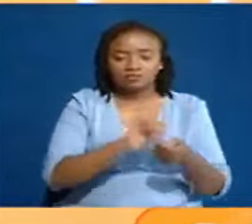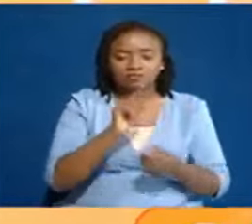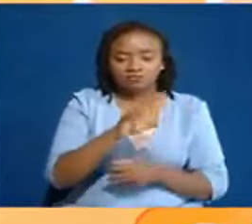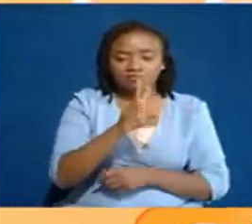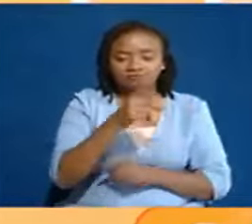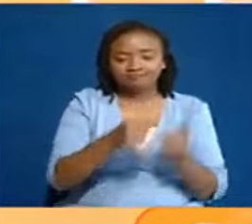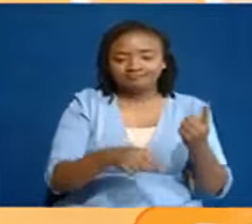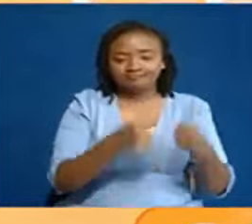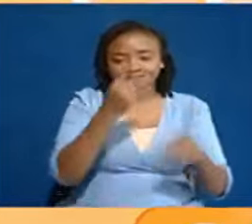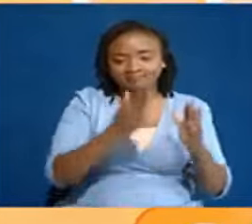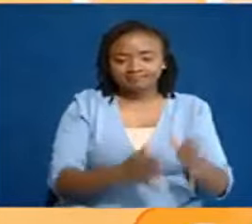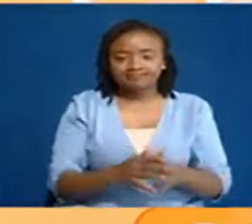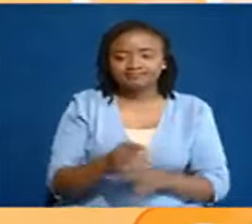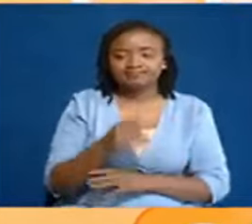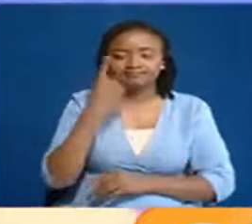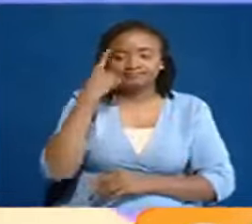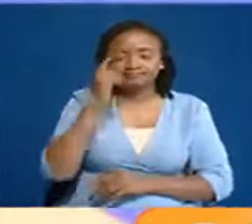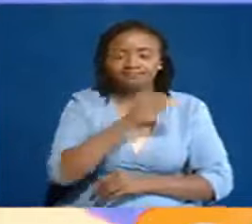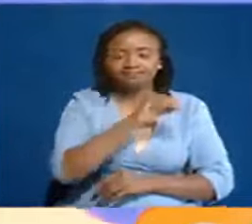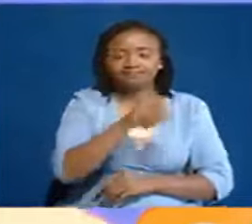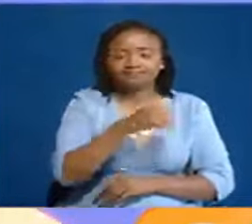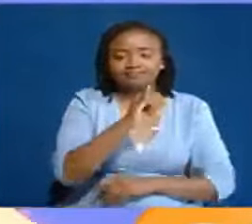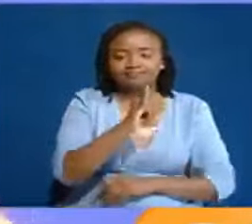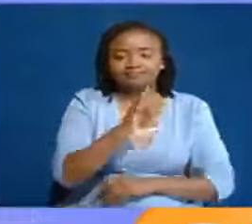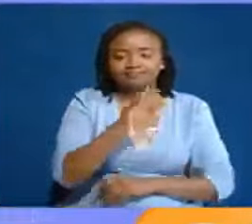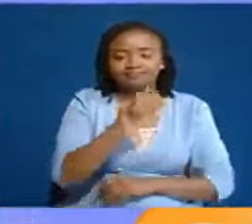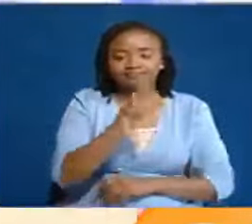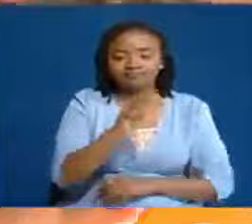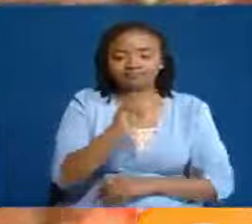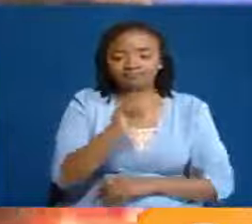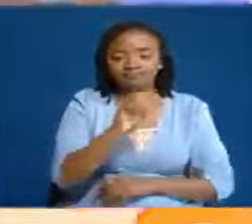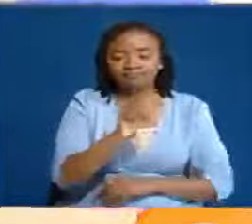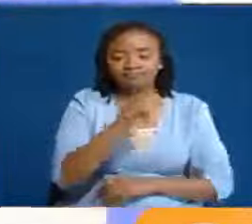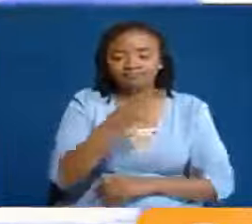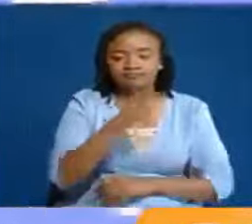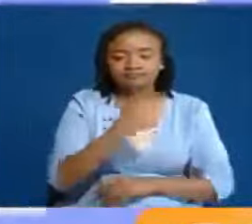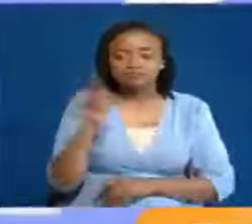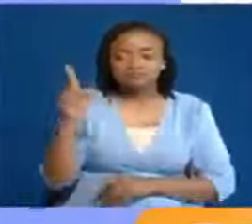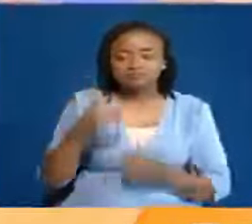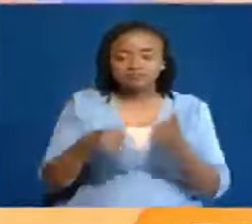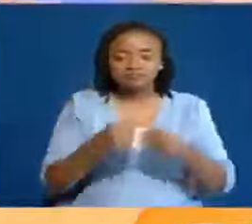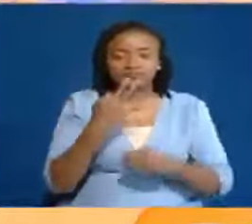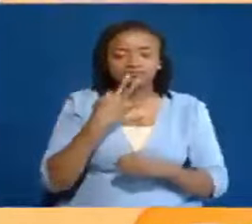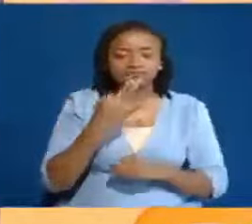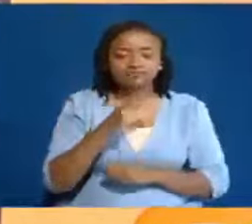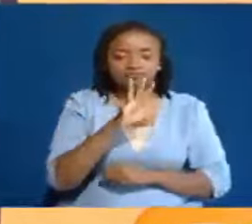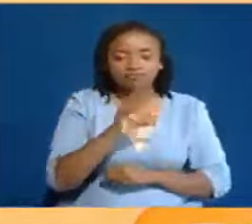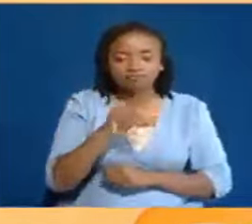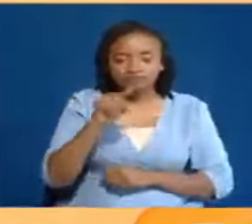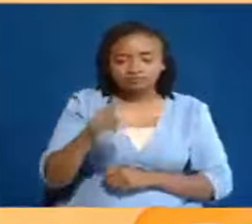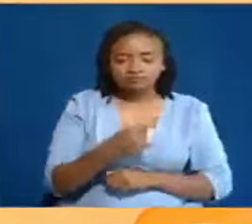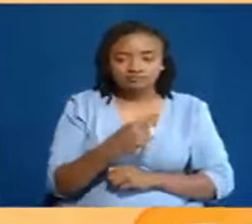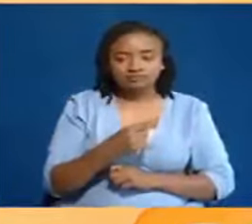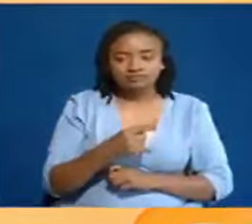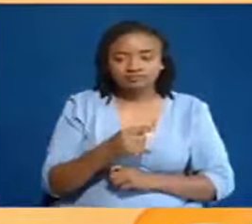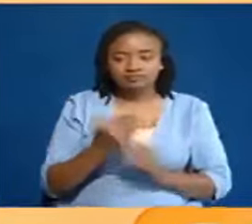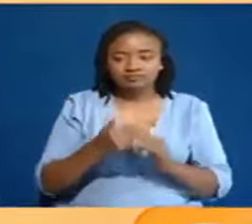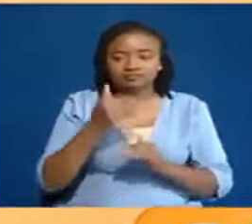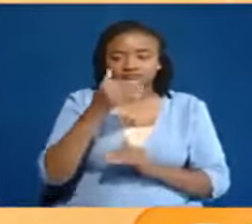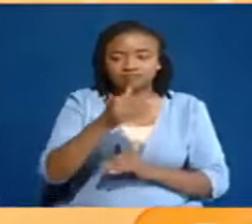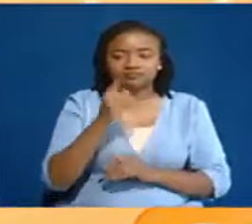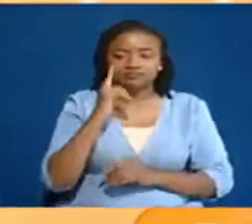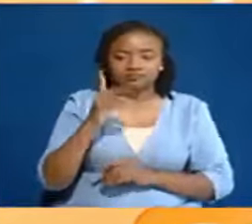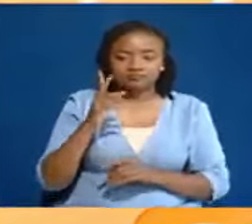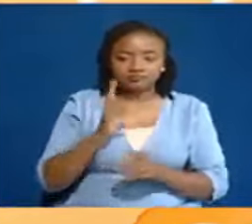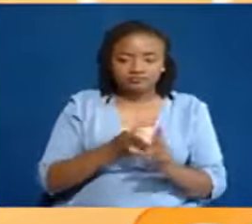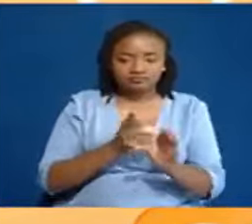na Aviator on Shabiki.com. She won 350,000 Kenya shillings after flying the Aviator